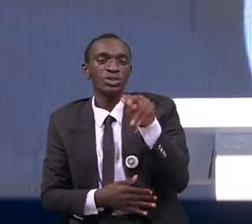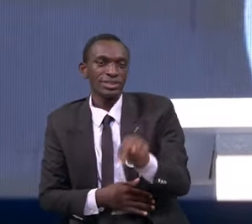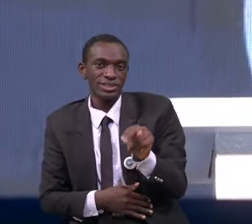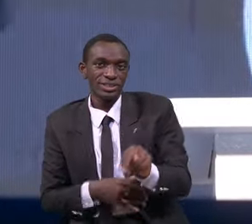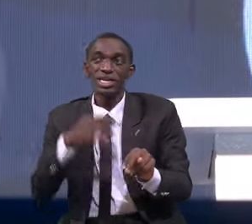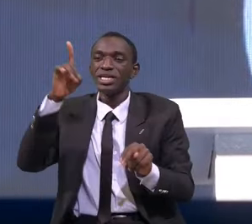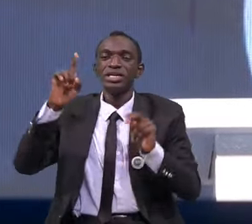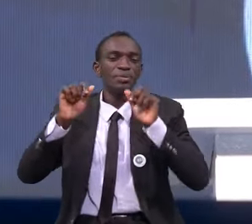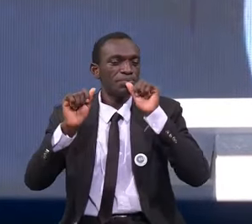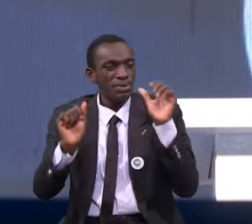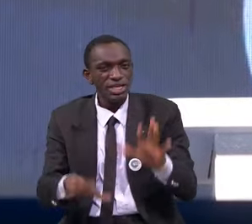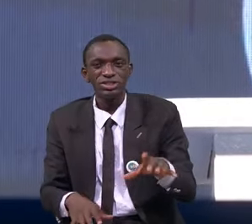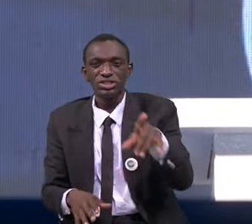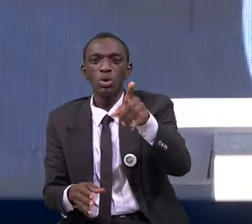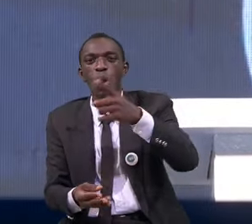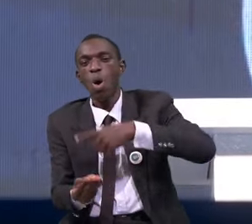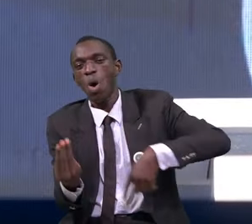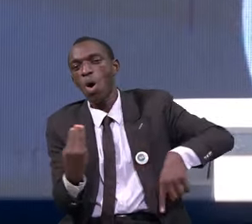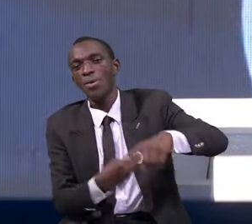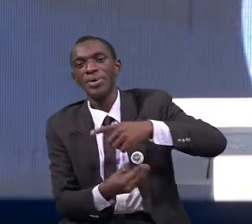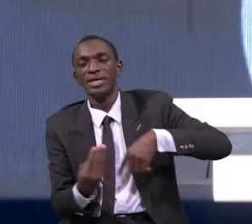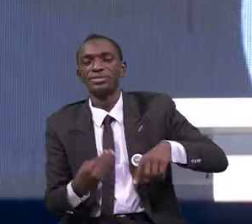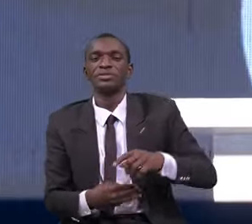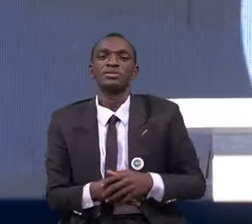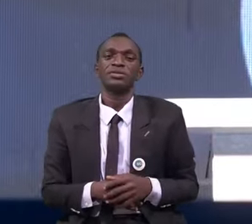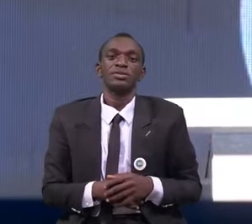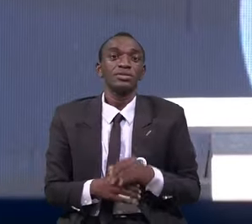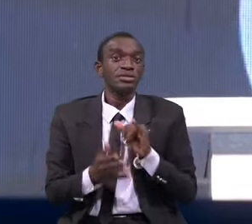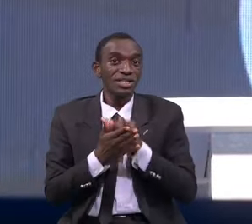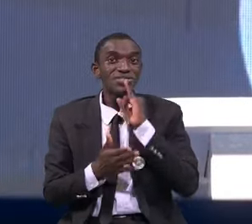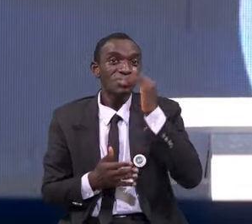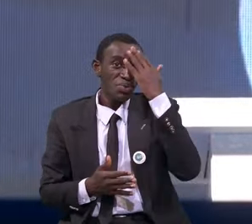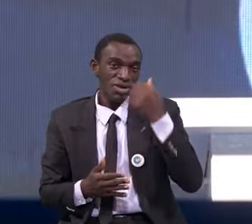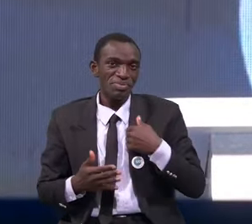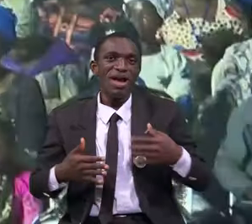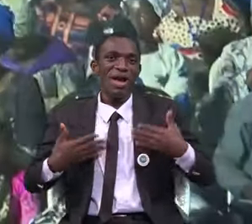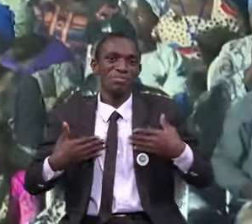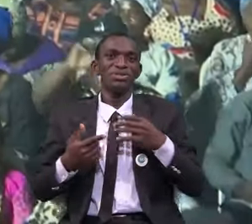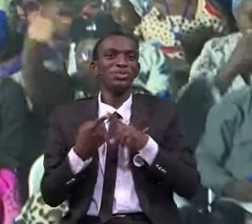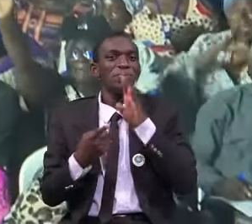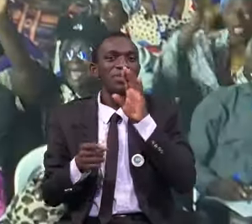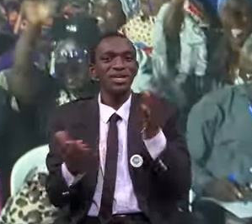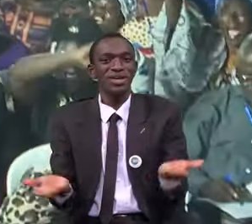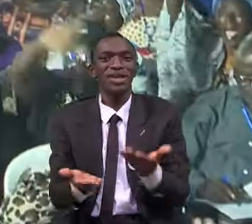you all around. That's why I'm happy to be with you here in Cameroon.